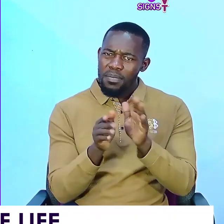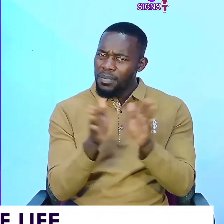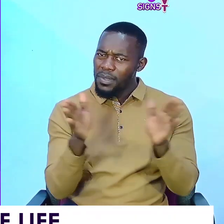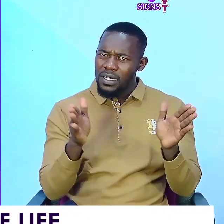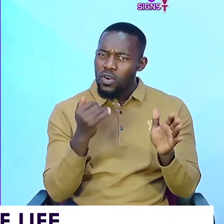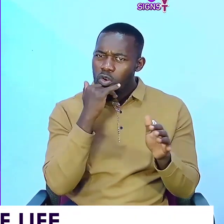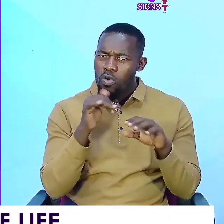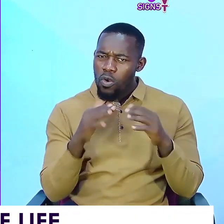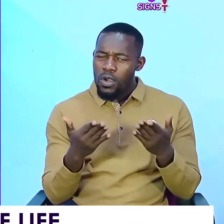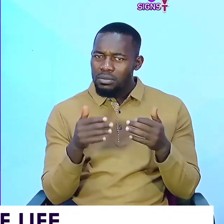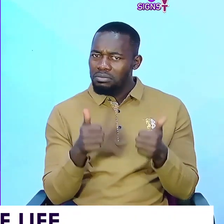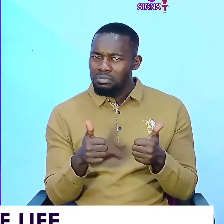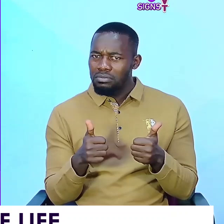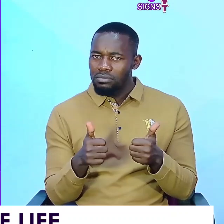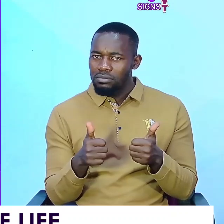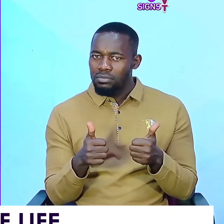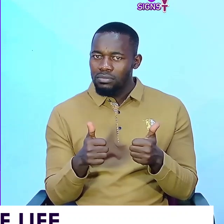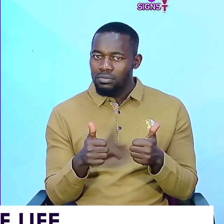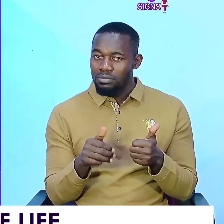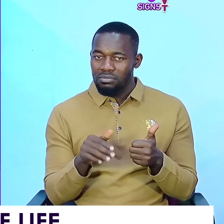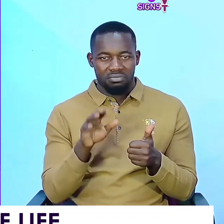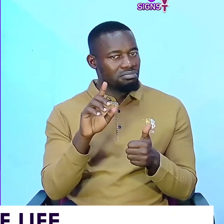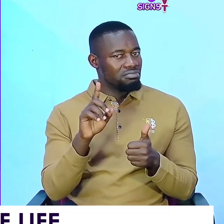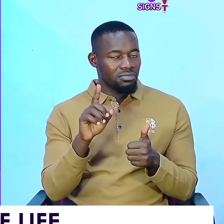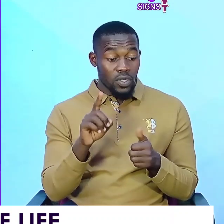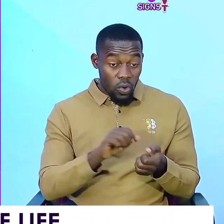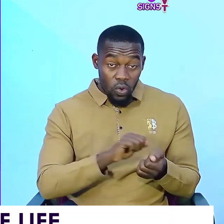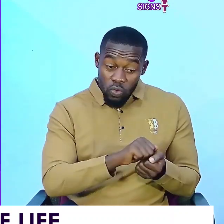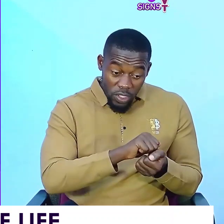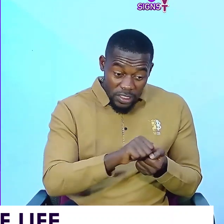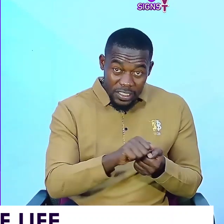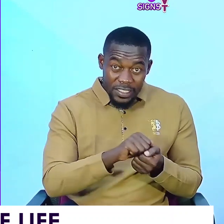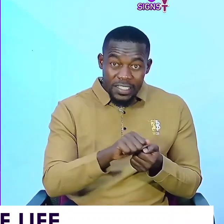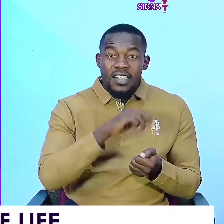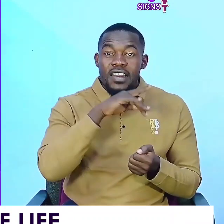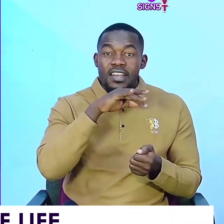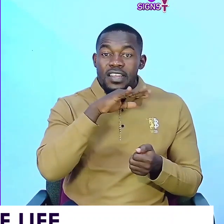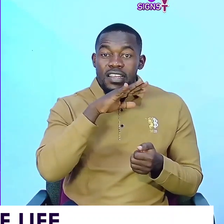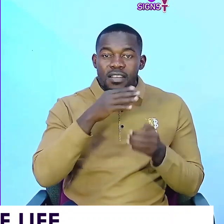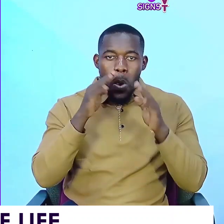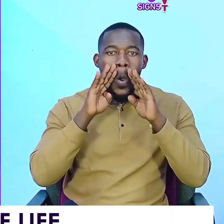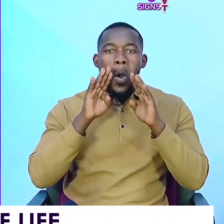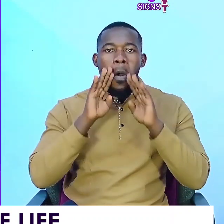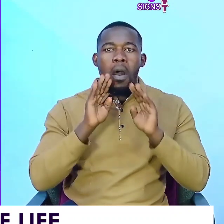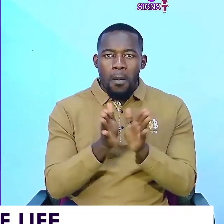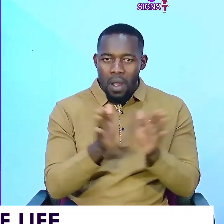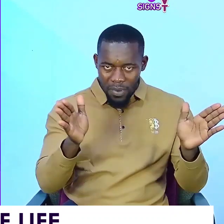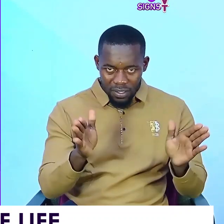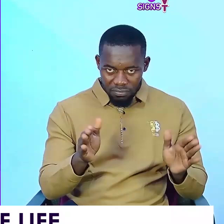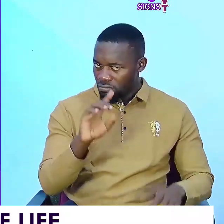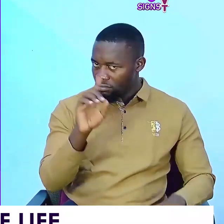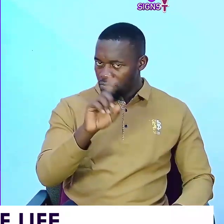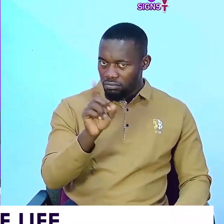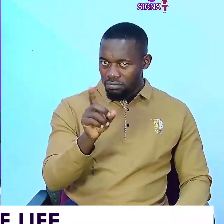Oh, there's this saying, do not wash your dirty linen in public. Okay. So when you come to discuss, maybe there you